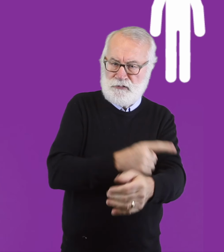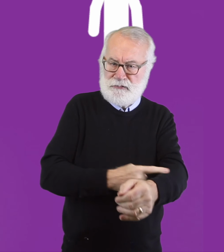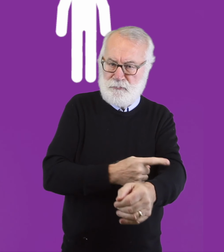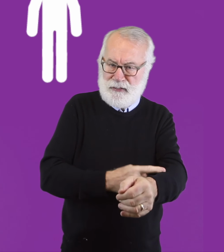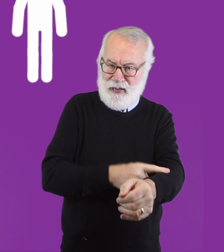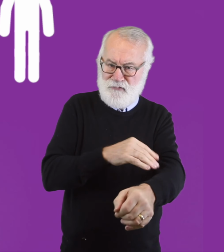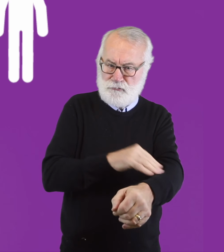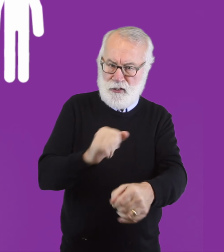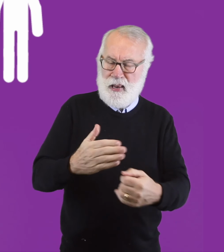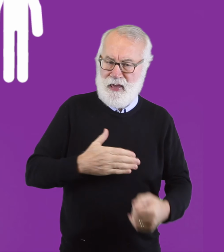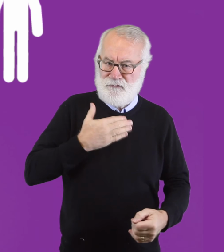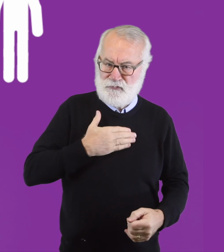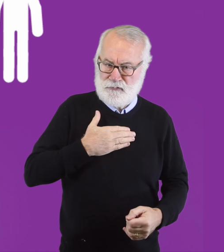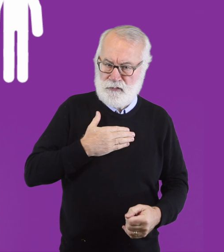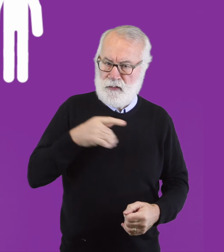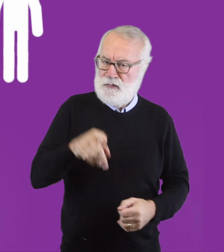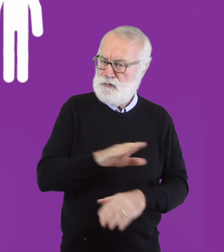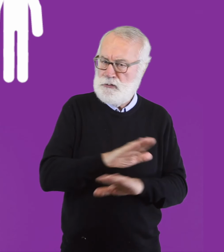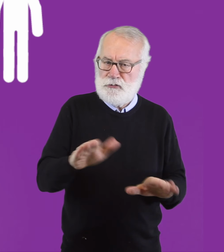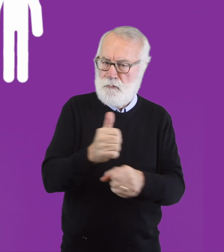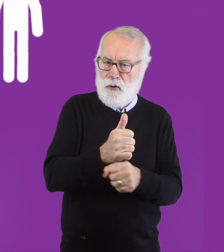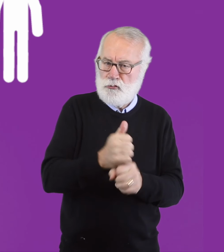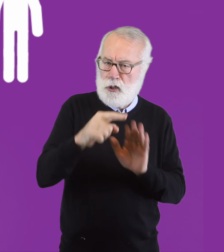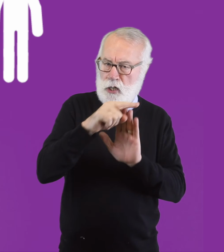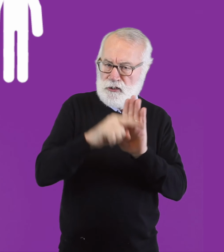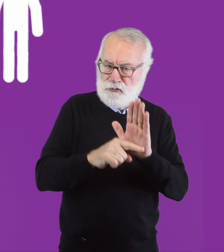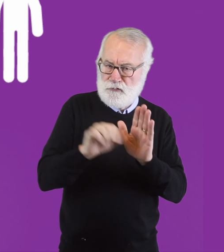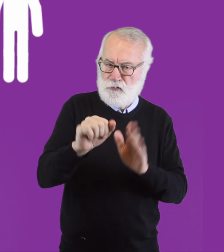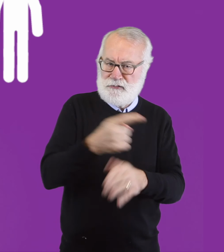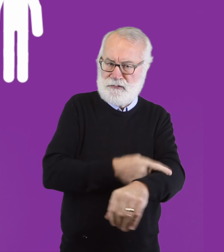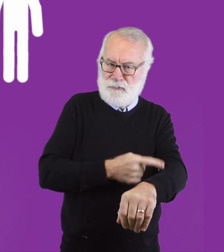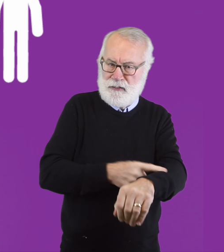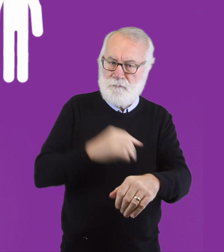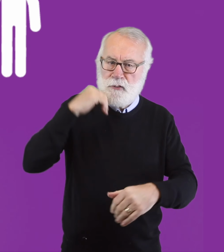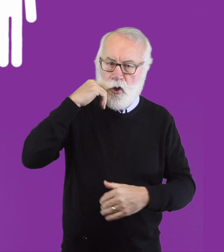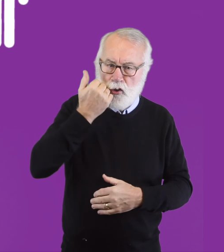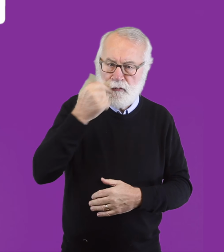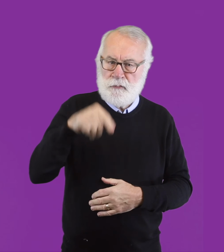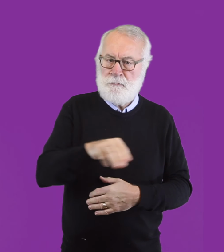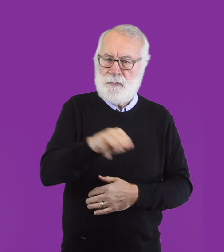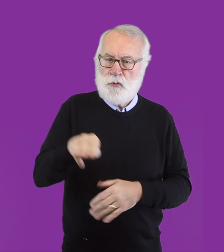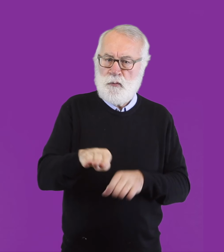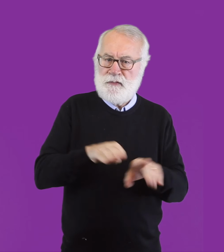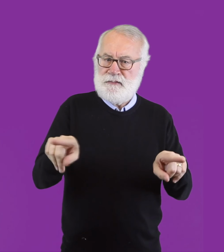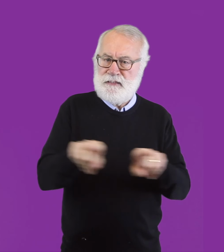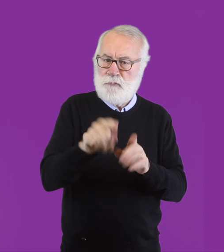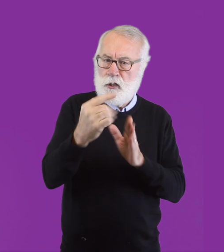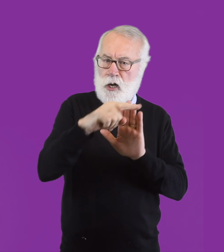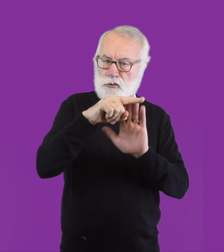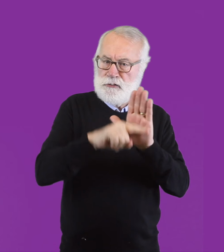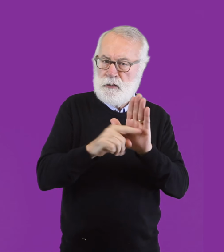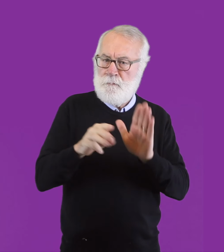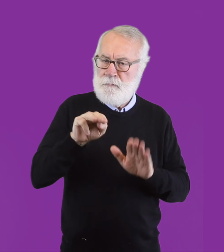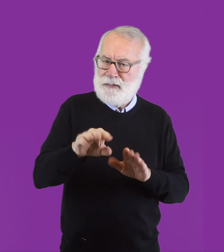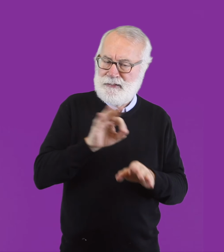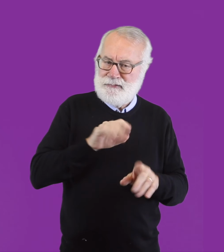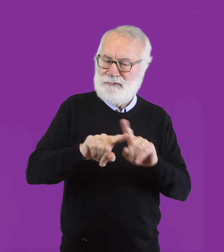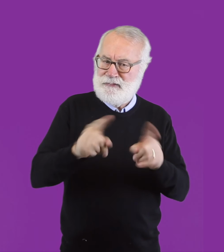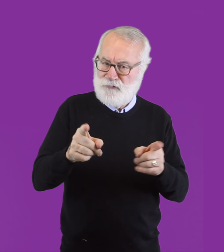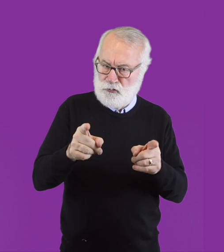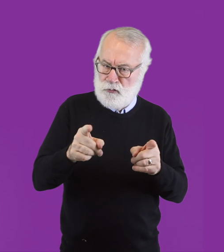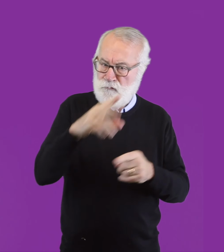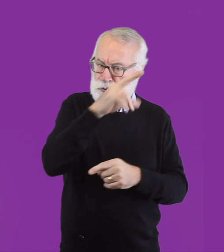activities and a lower score for others as the assessment measures how their health condition or disability affects them on a daily basis and isn't